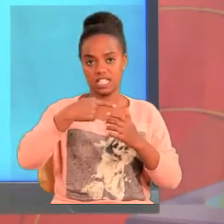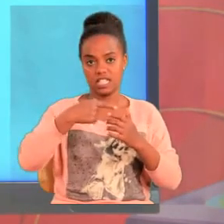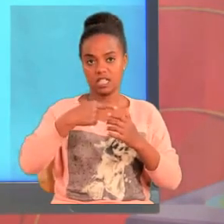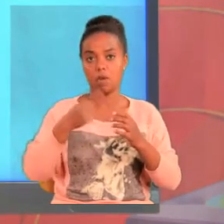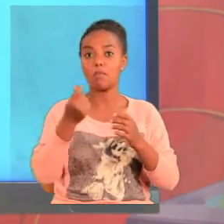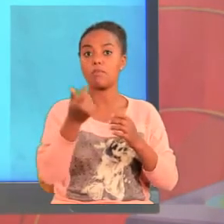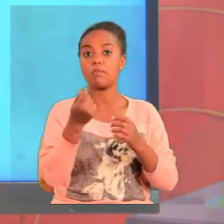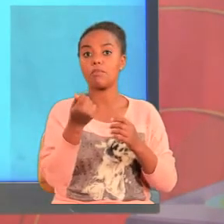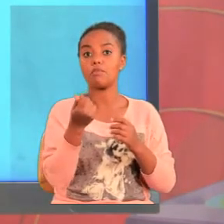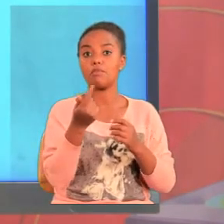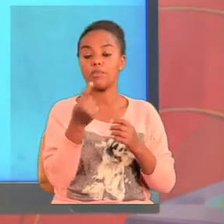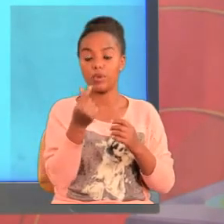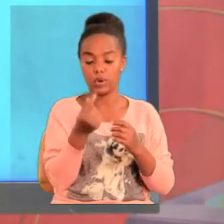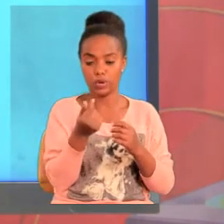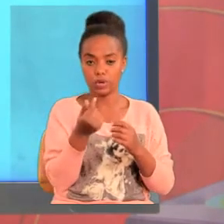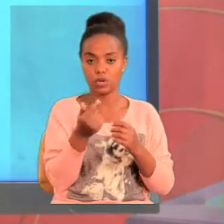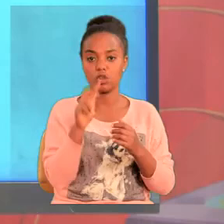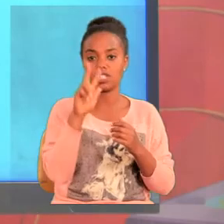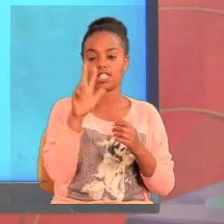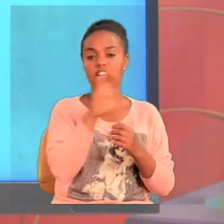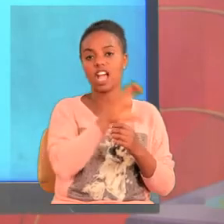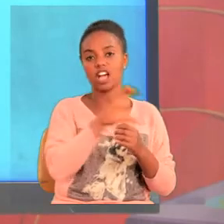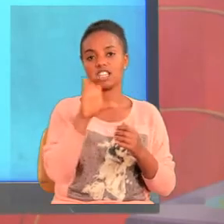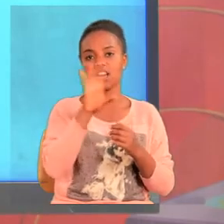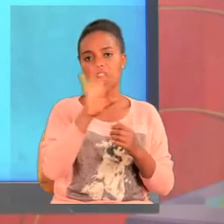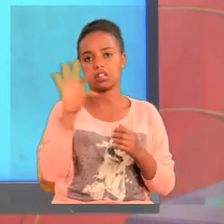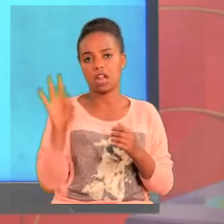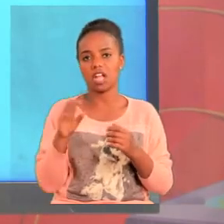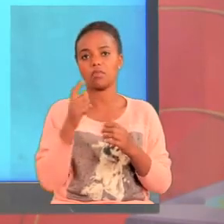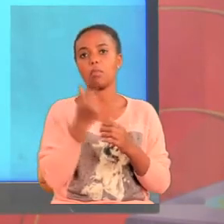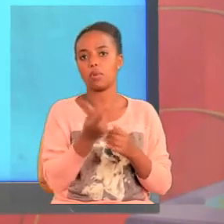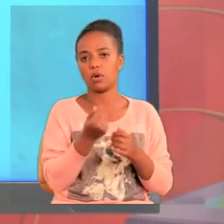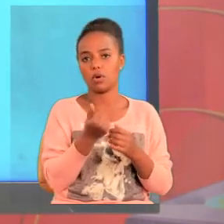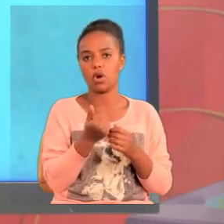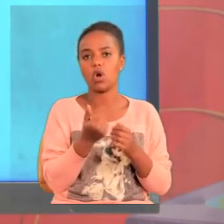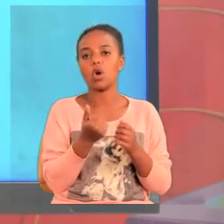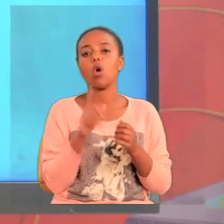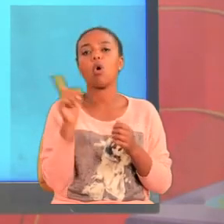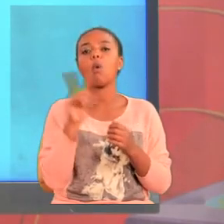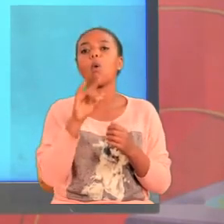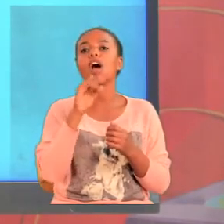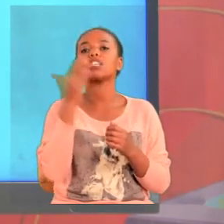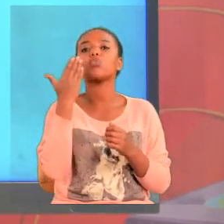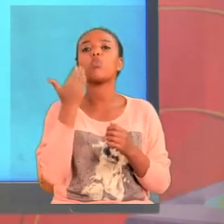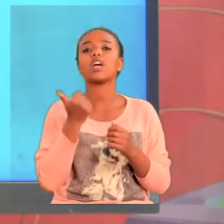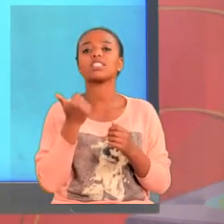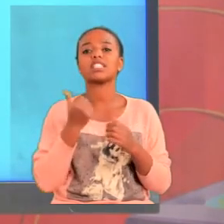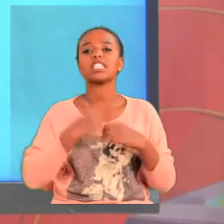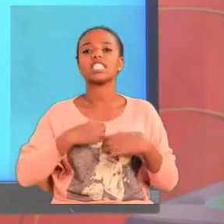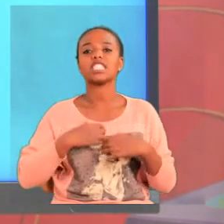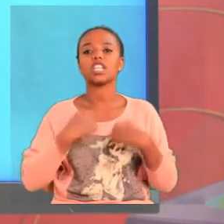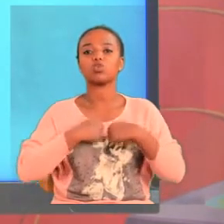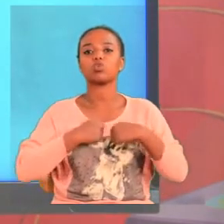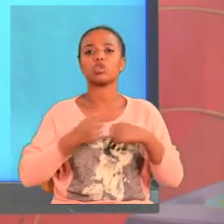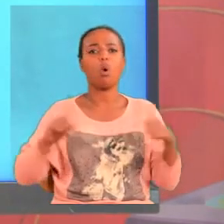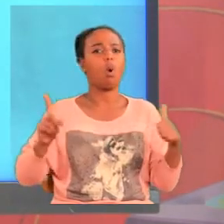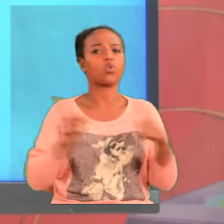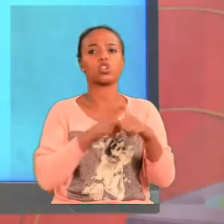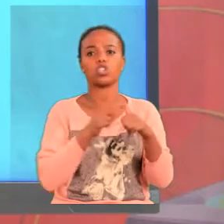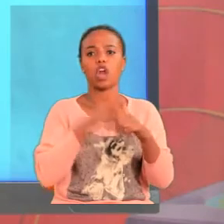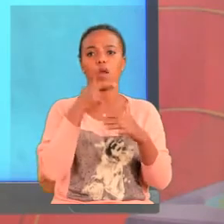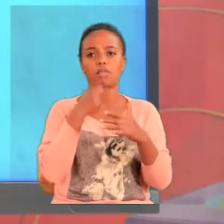price tag of 399 birr. So what was the suit's original price